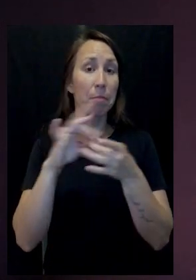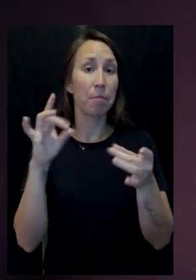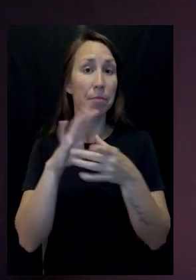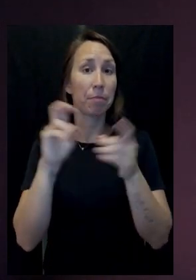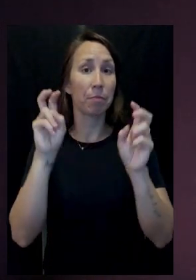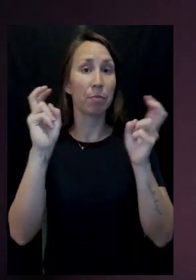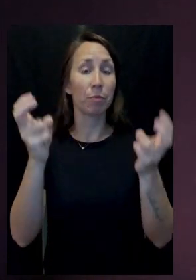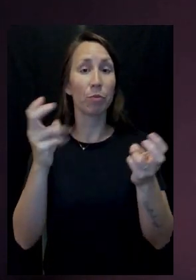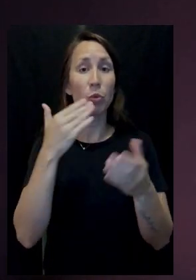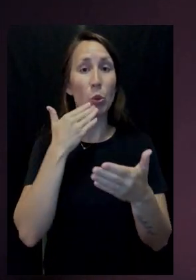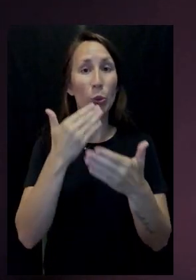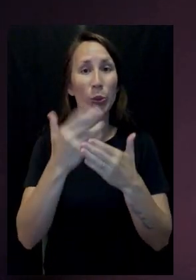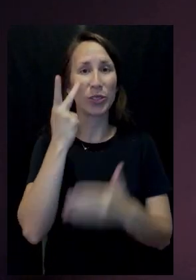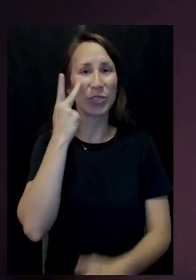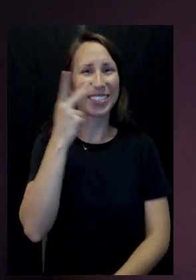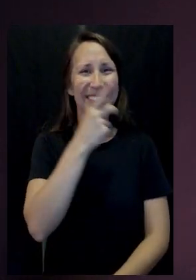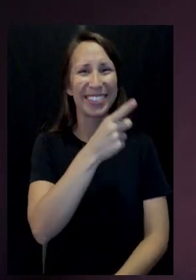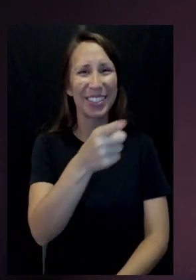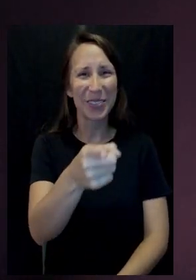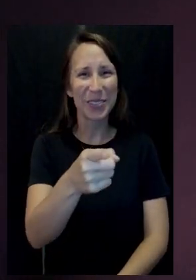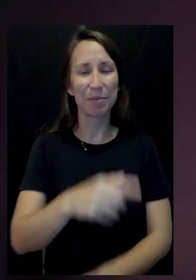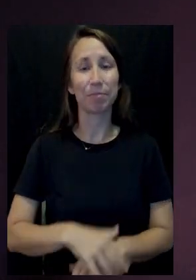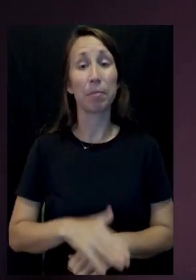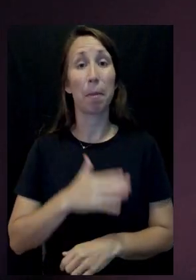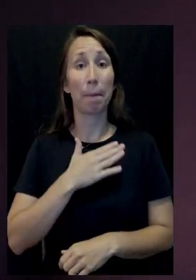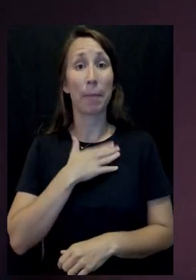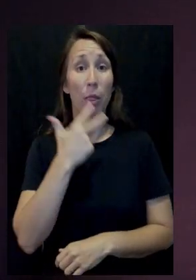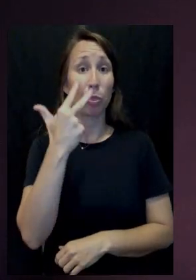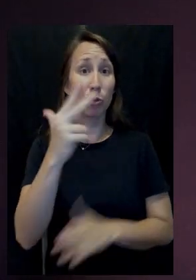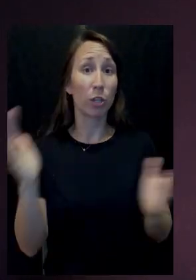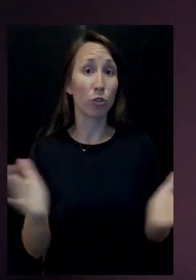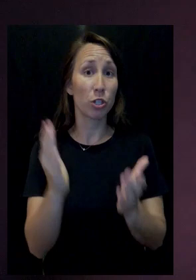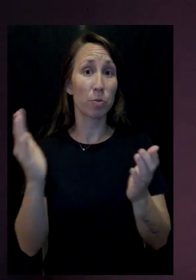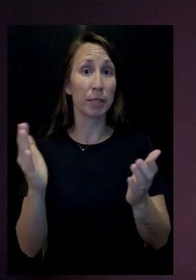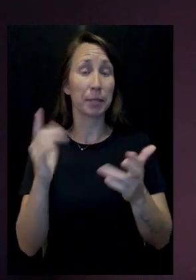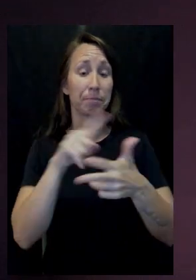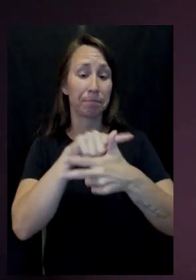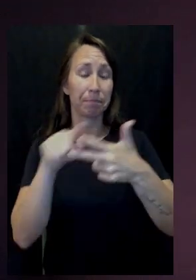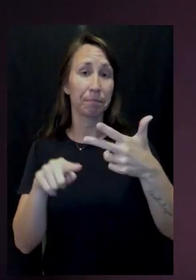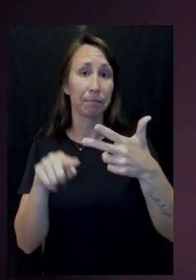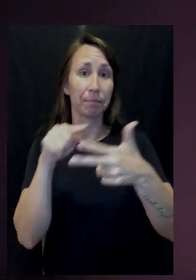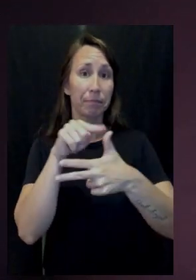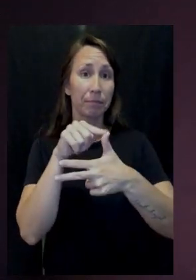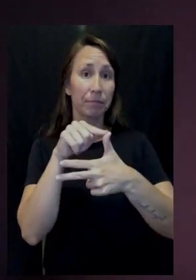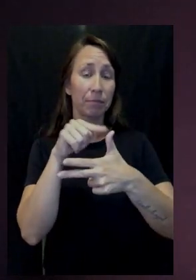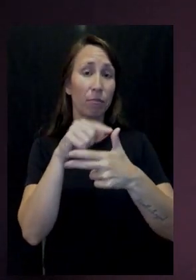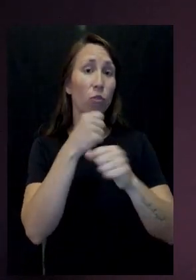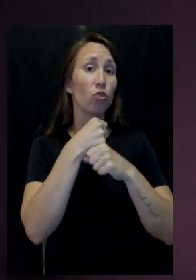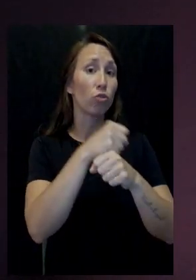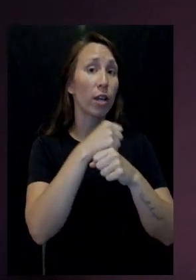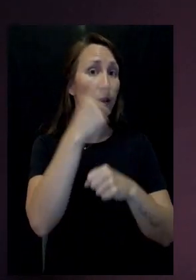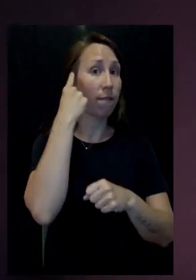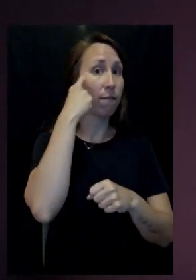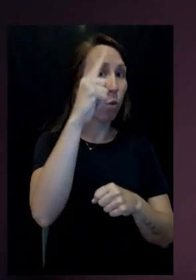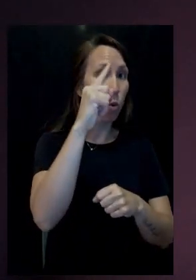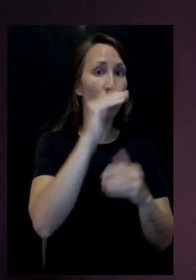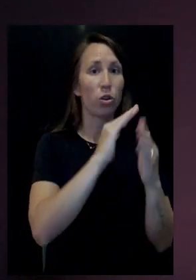I spoke a message called It's Good to See You. My 3 encouragements were this. We were created for community. It's what we're created